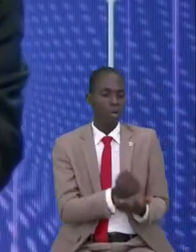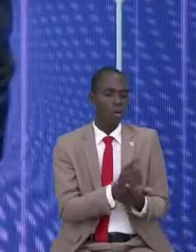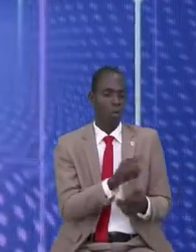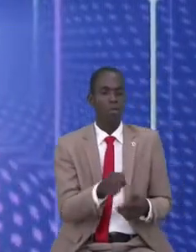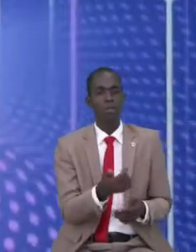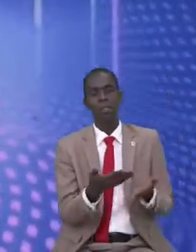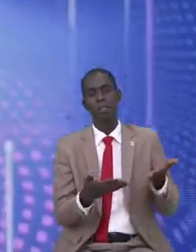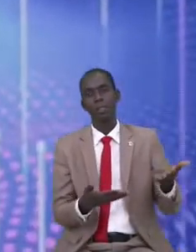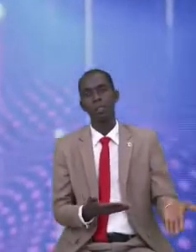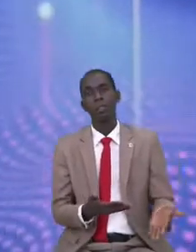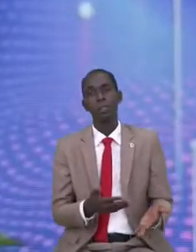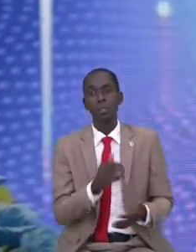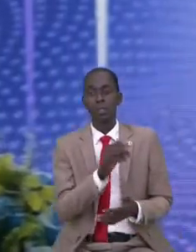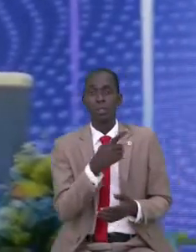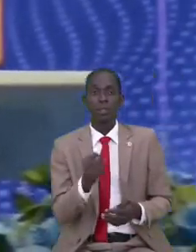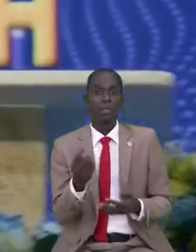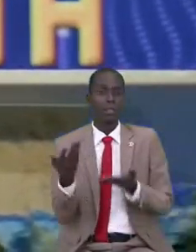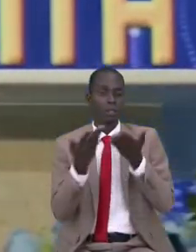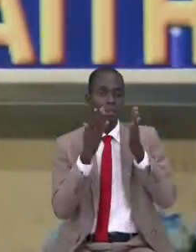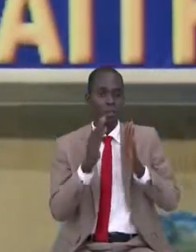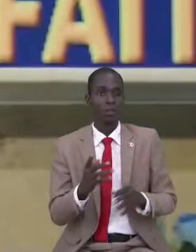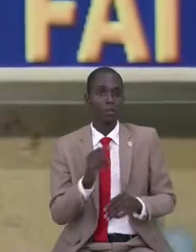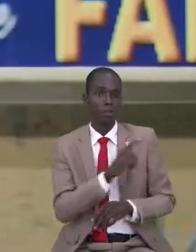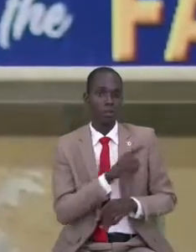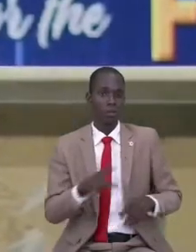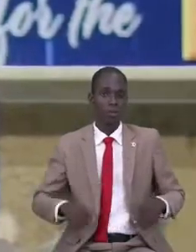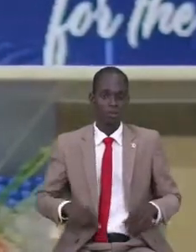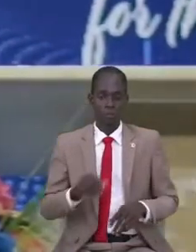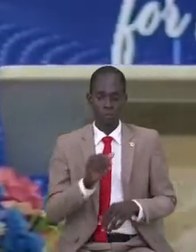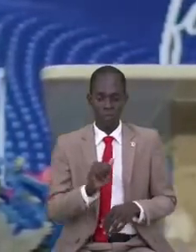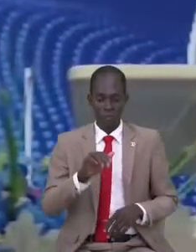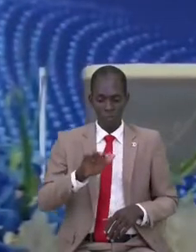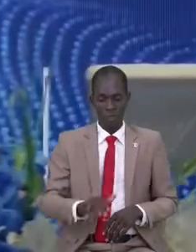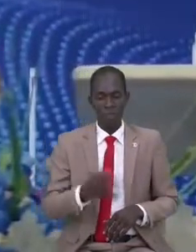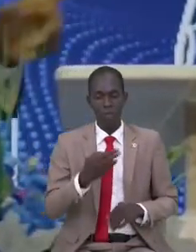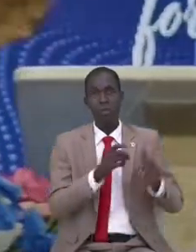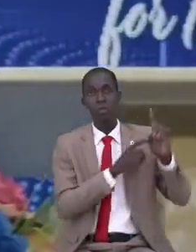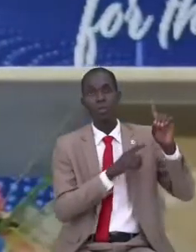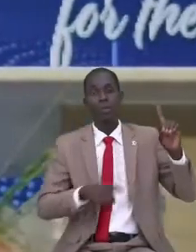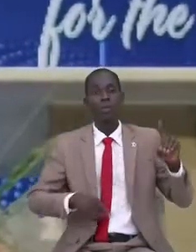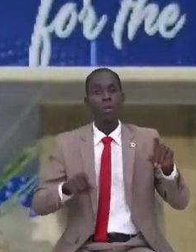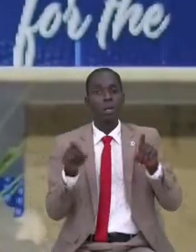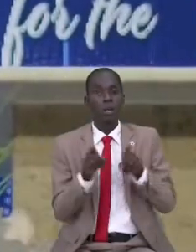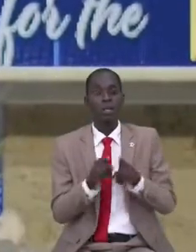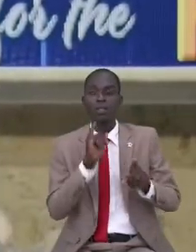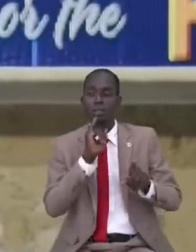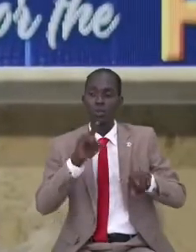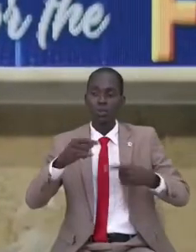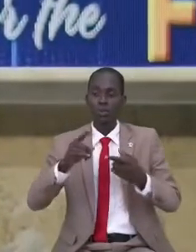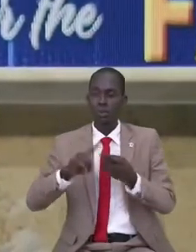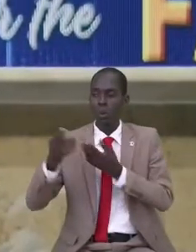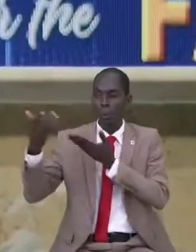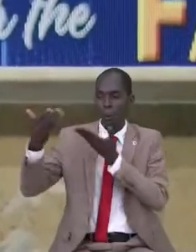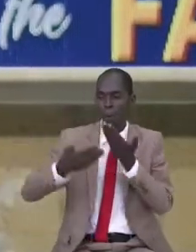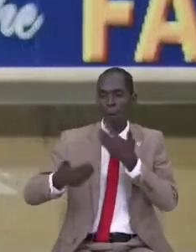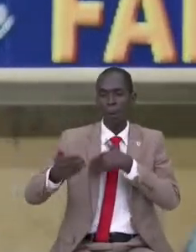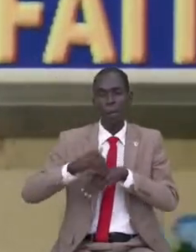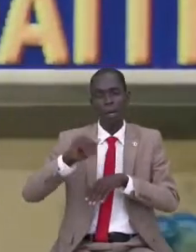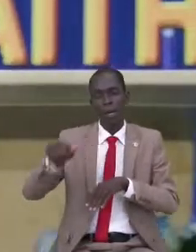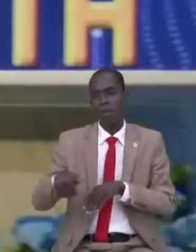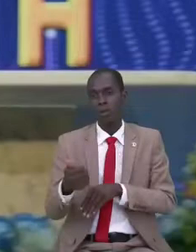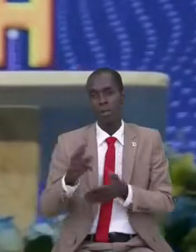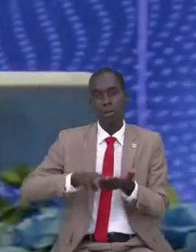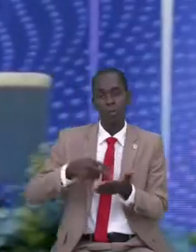him. The servant of the Lord, the child of the Lord, as he's going to restore another